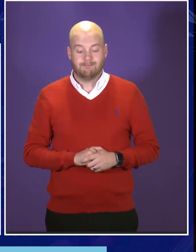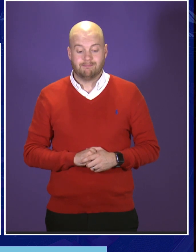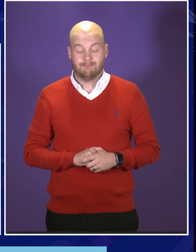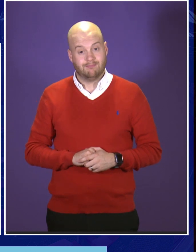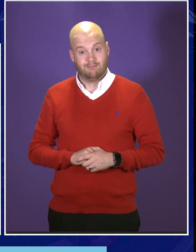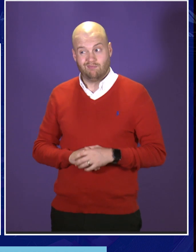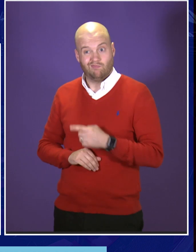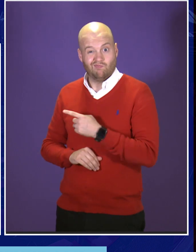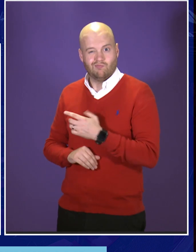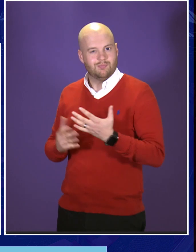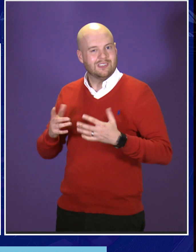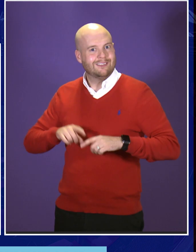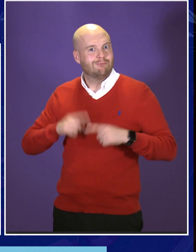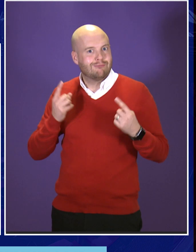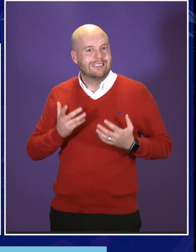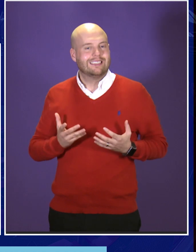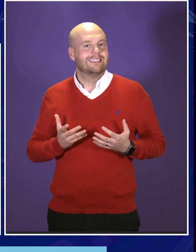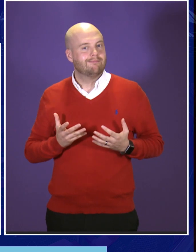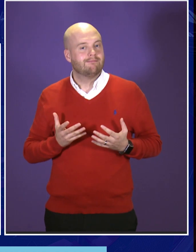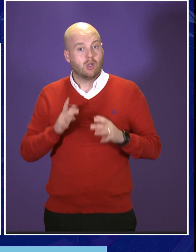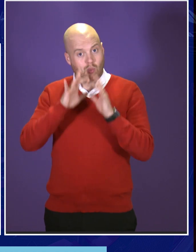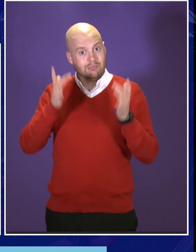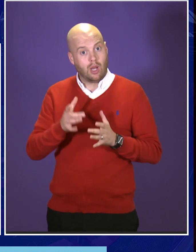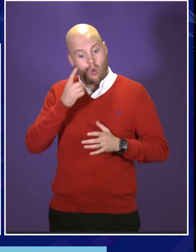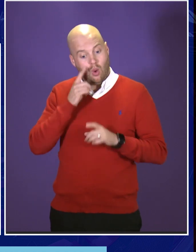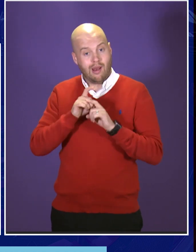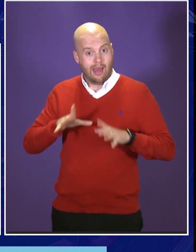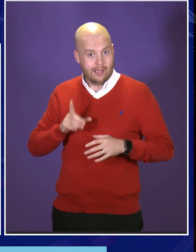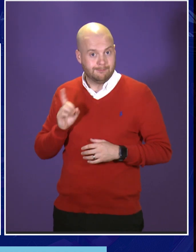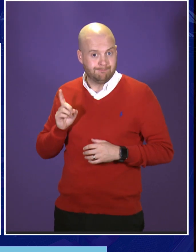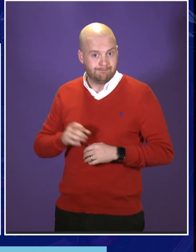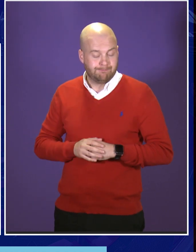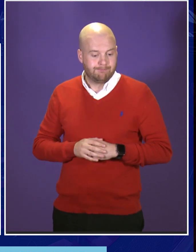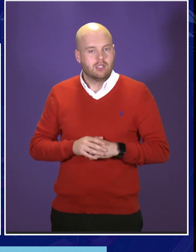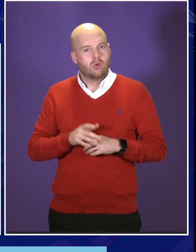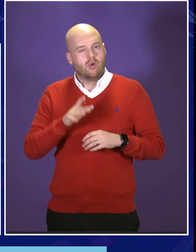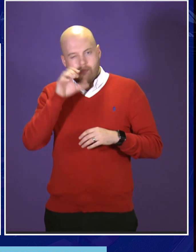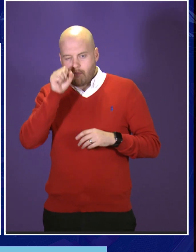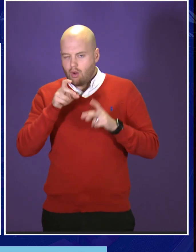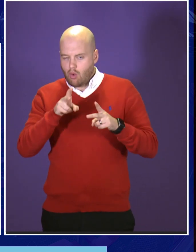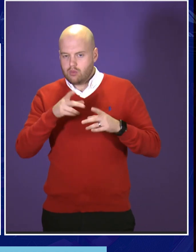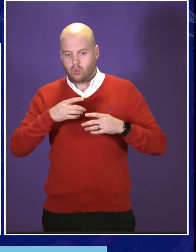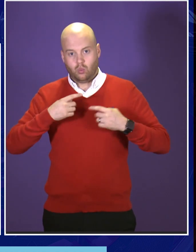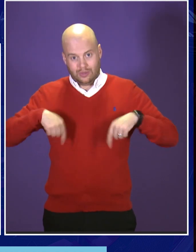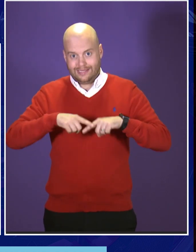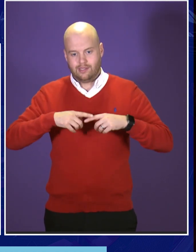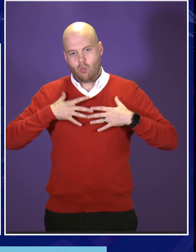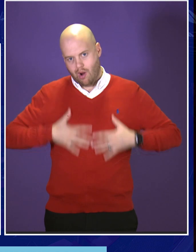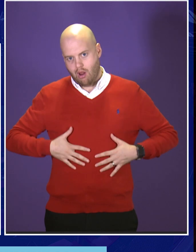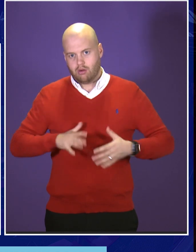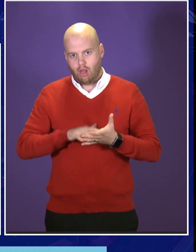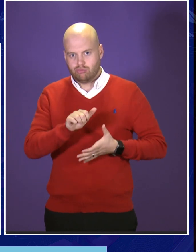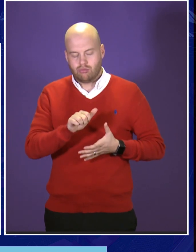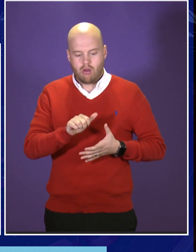It's a very different vibe, and this is actually what the website looks like. It was called We Wear Culture. These are all of the institutions that we work